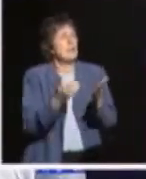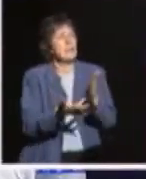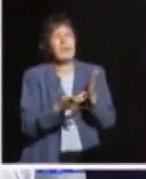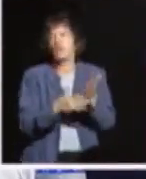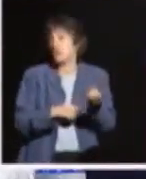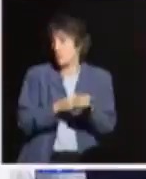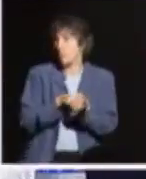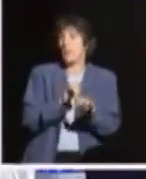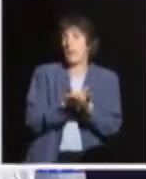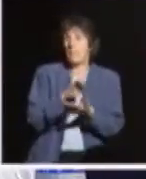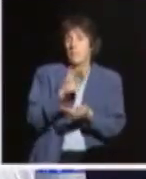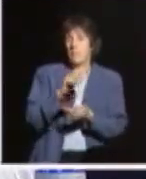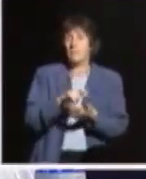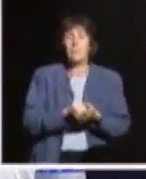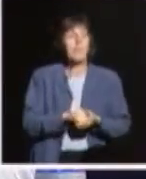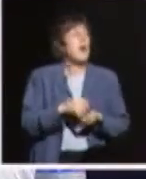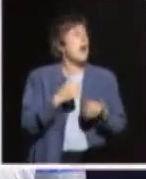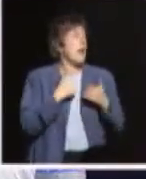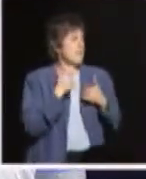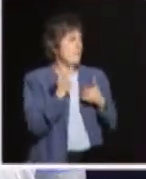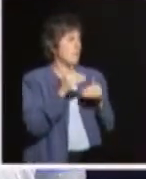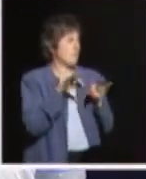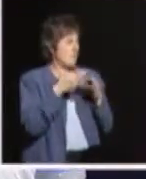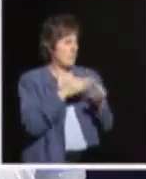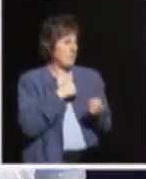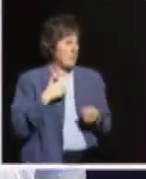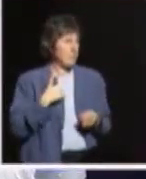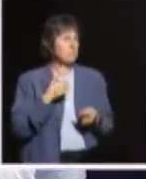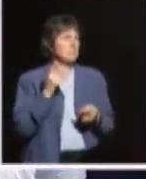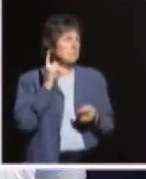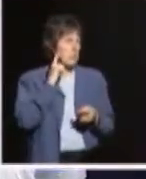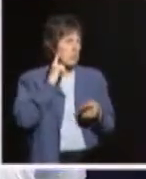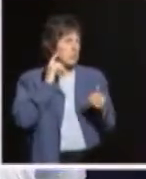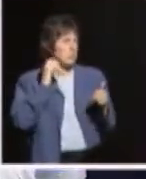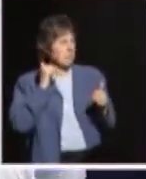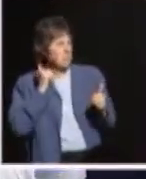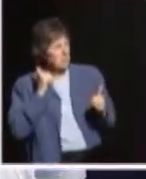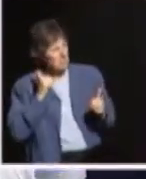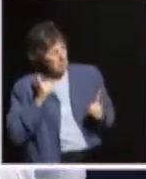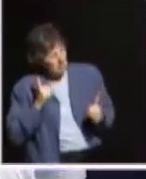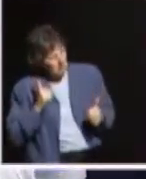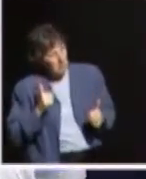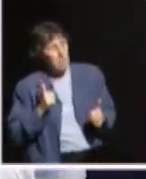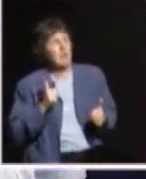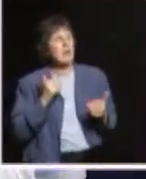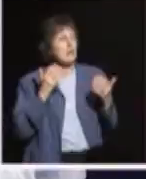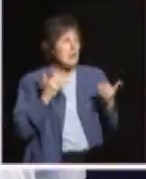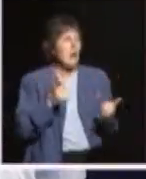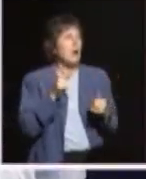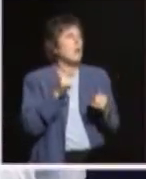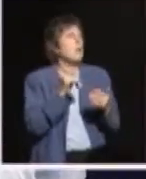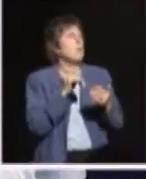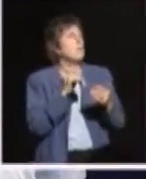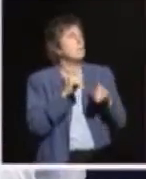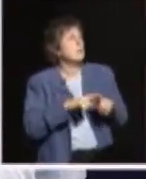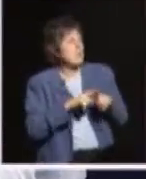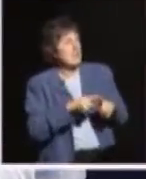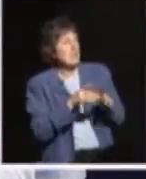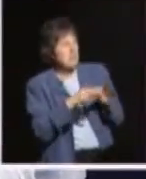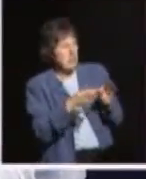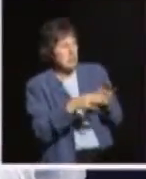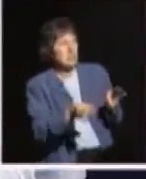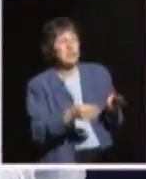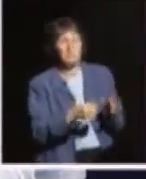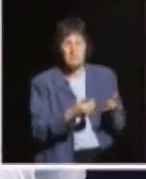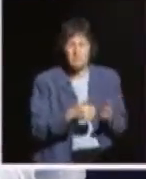know, I won't say who is, but I have a family member whose hearing has become very weak and now needs to use the captioning. And yes,